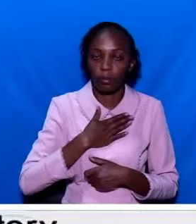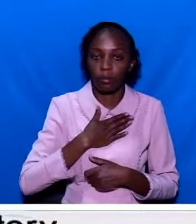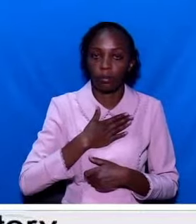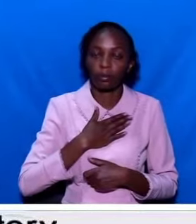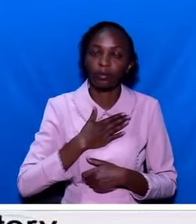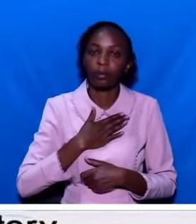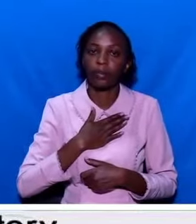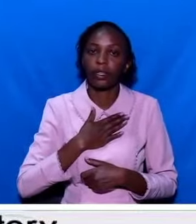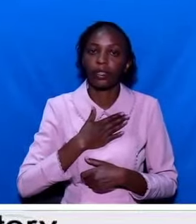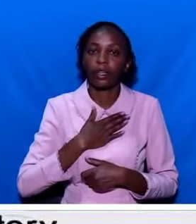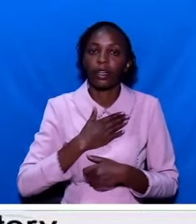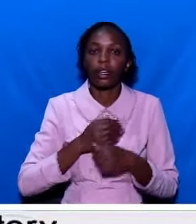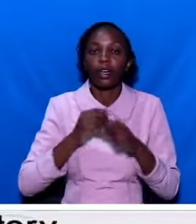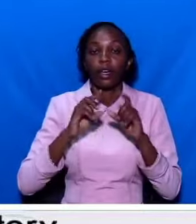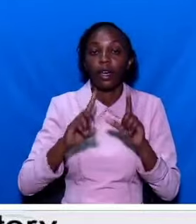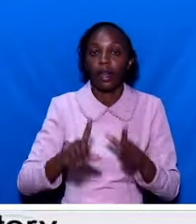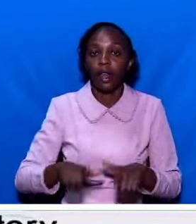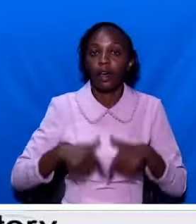future.